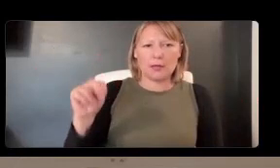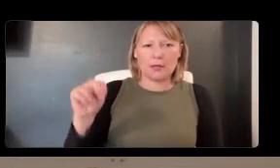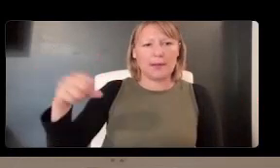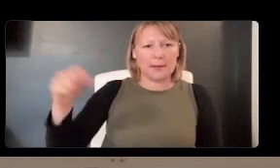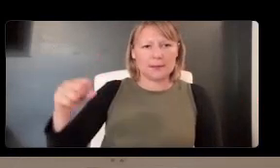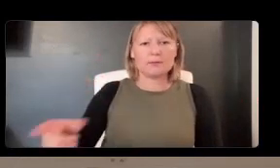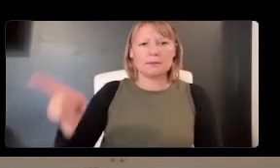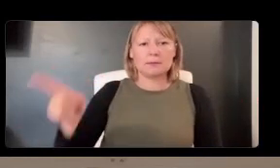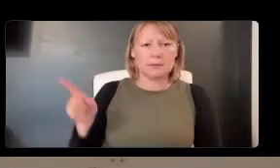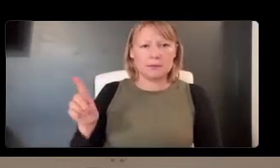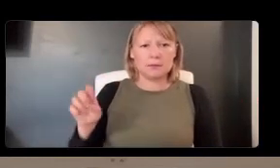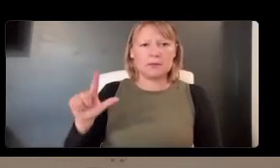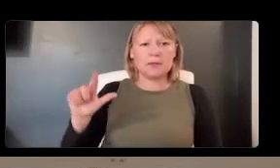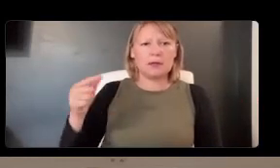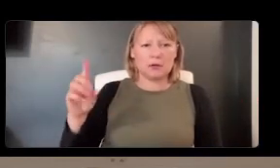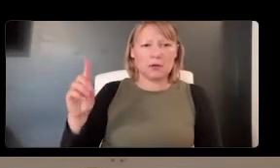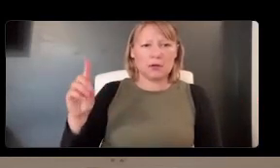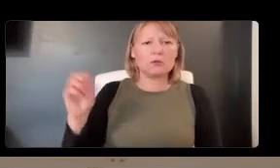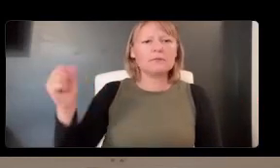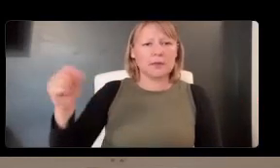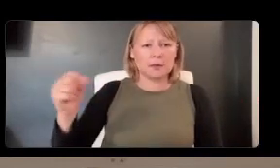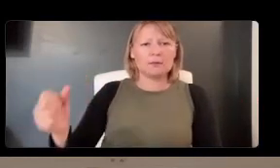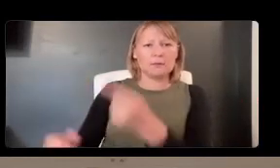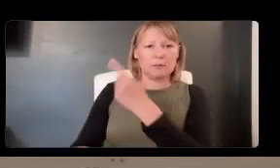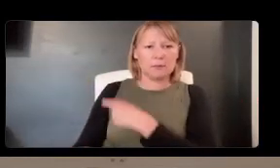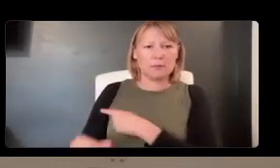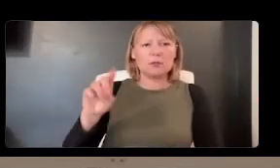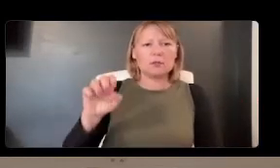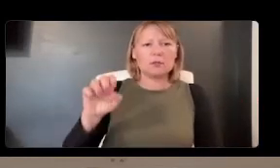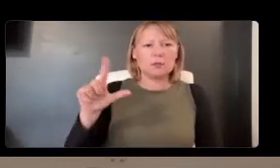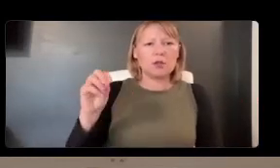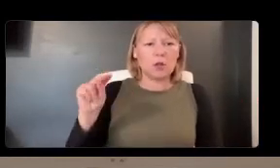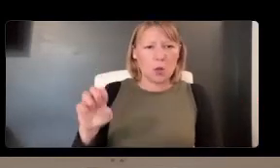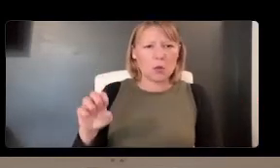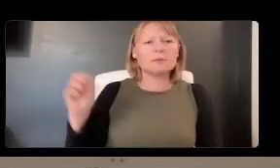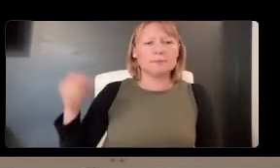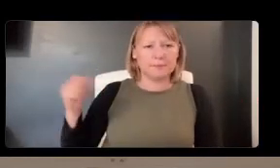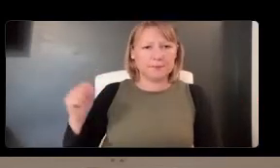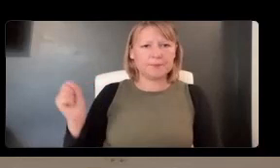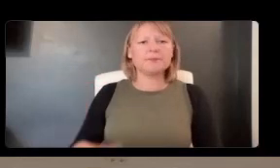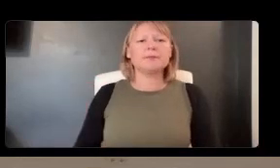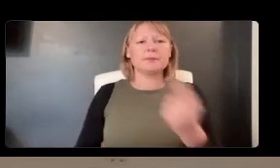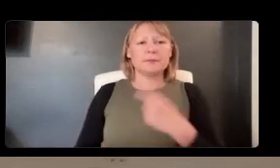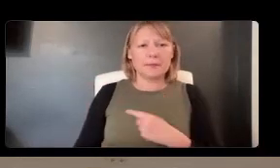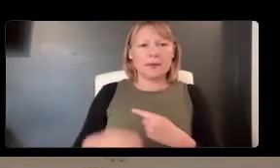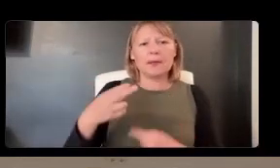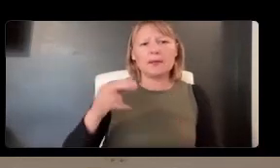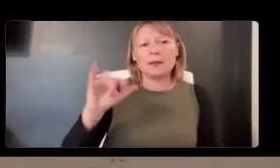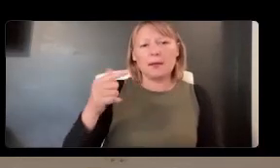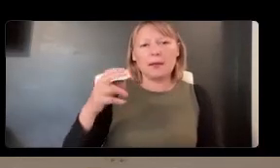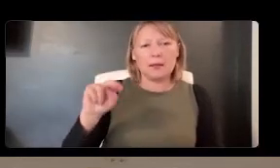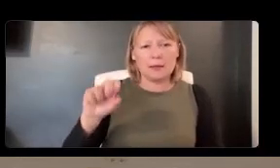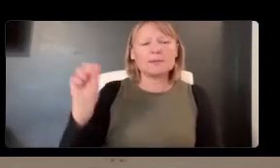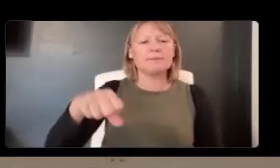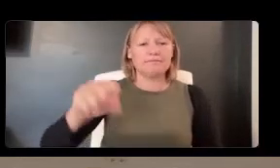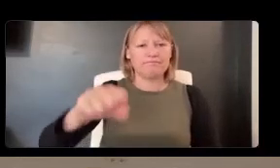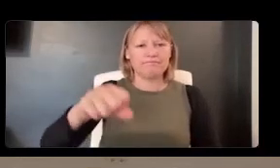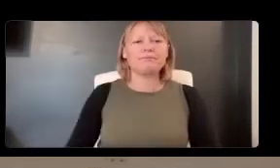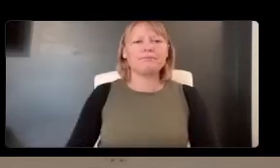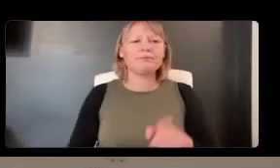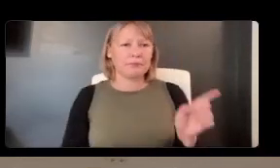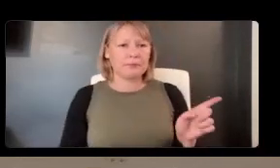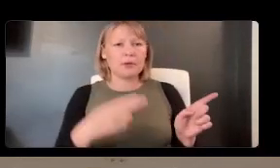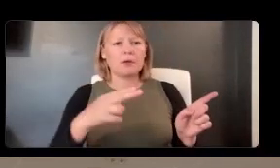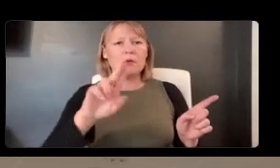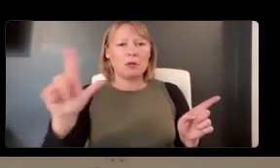Member Delgado, Yes. Board Member DeLong, Yes. Board Member Higgins, Yes. Board Member